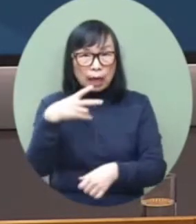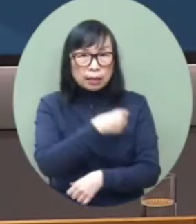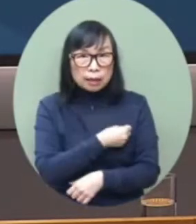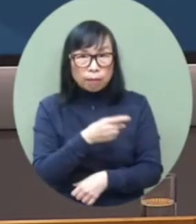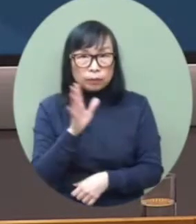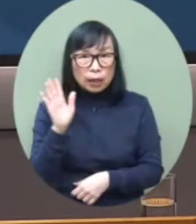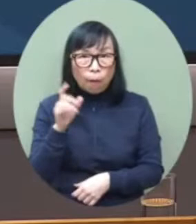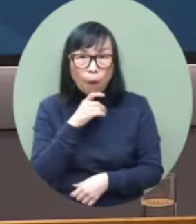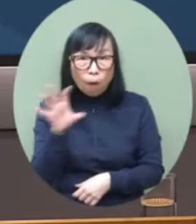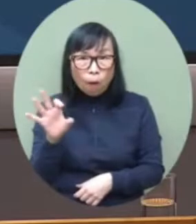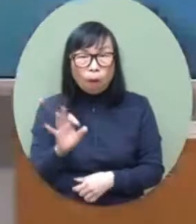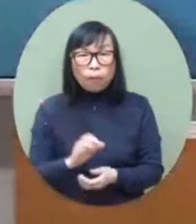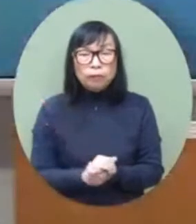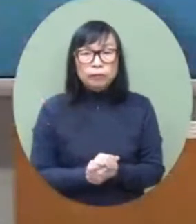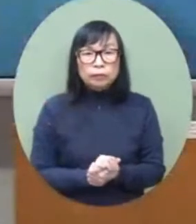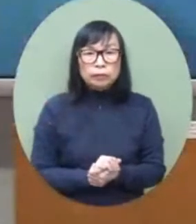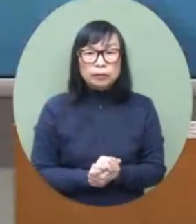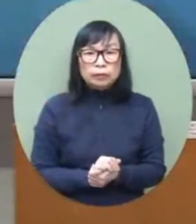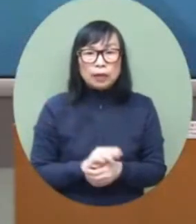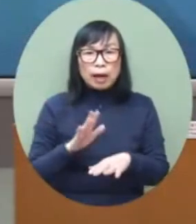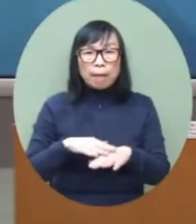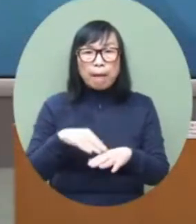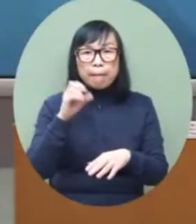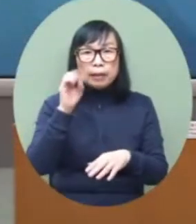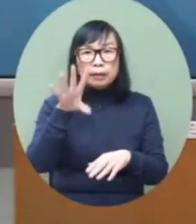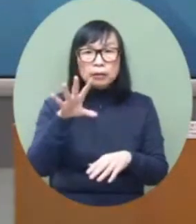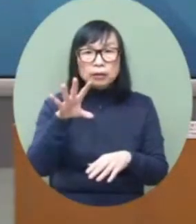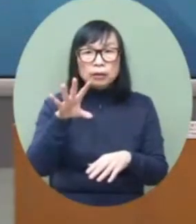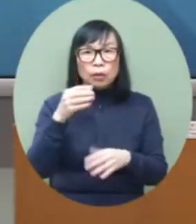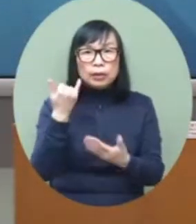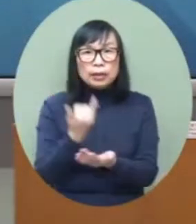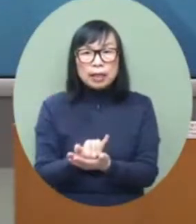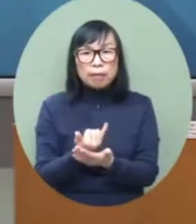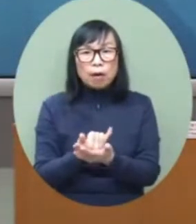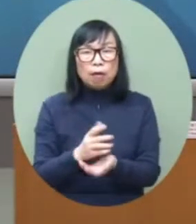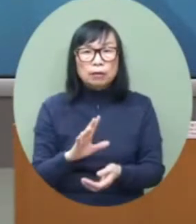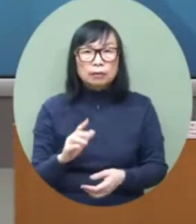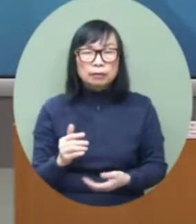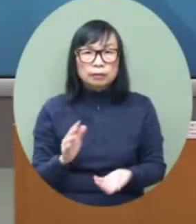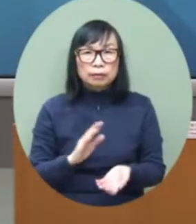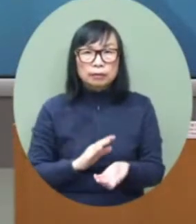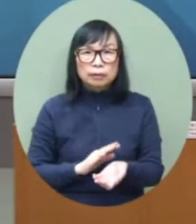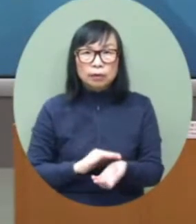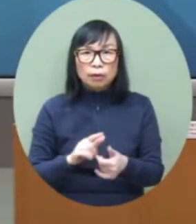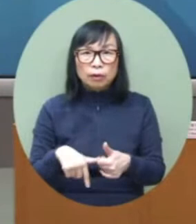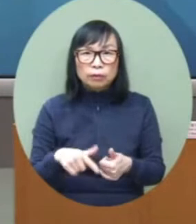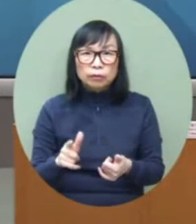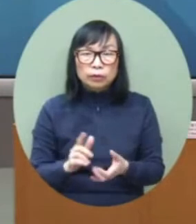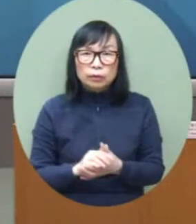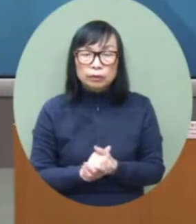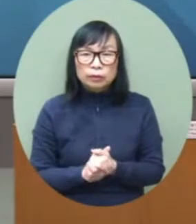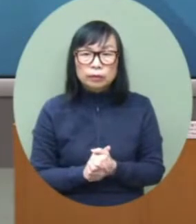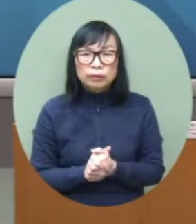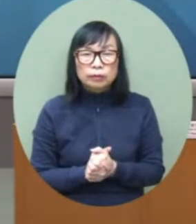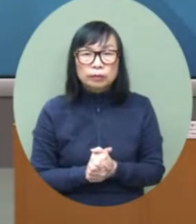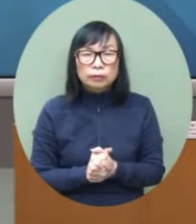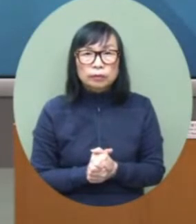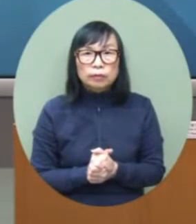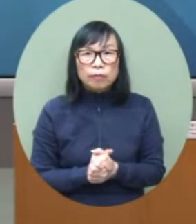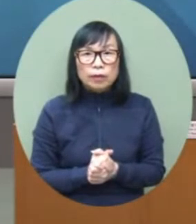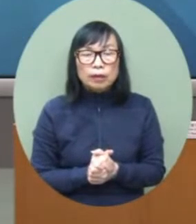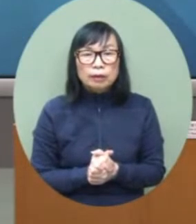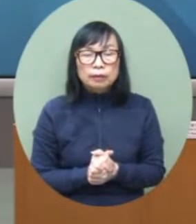Dr. Chong, any comment on vaccination records? There was also a question about mortality.